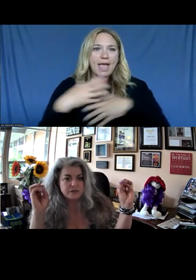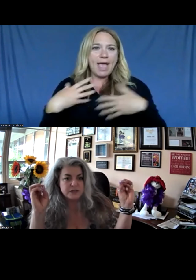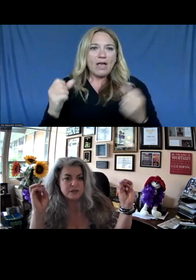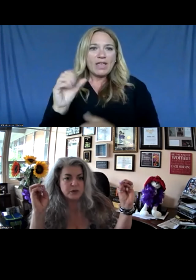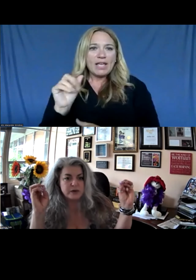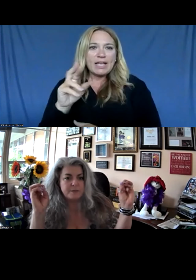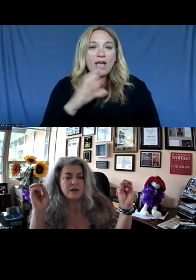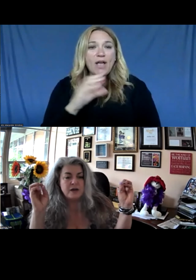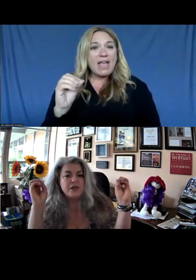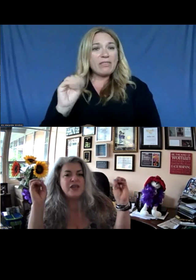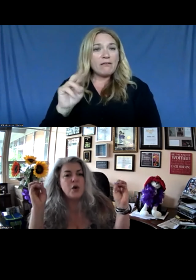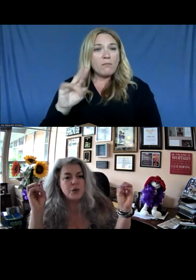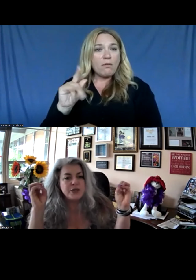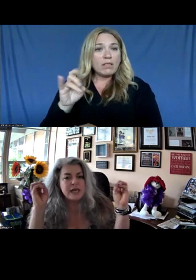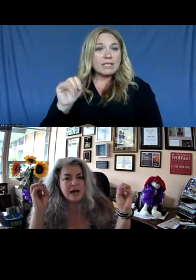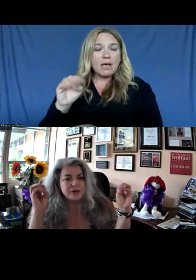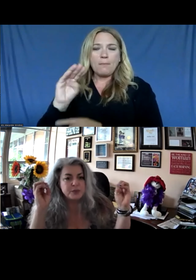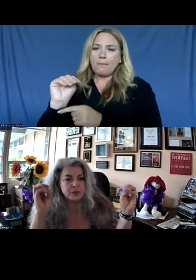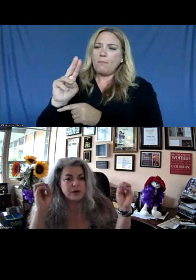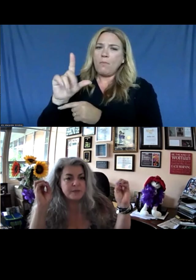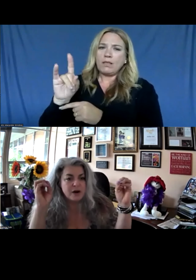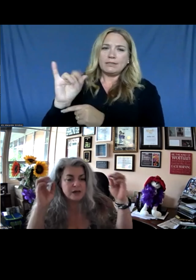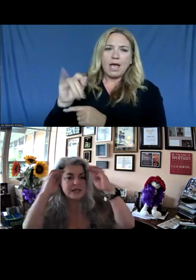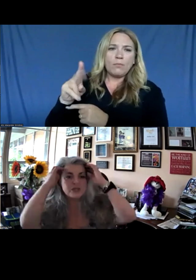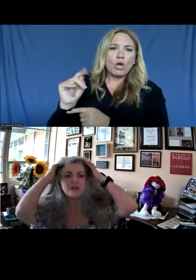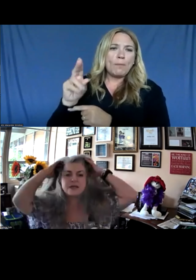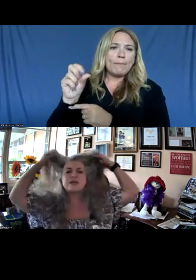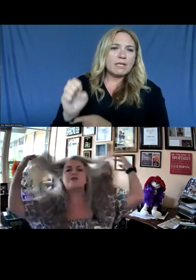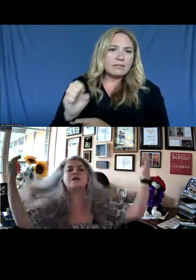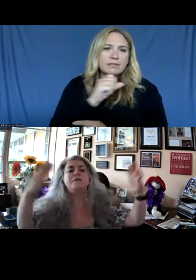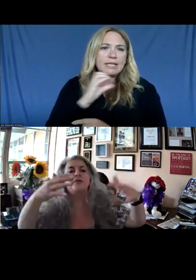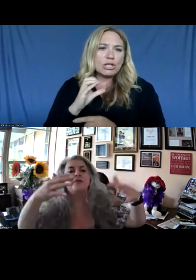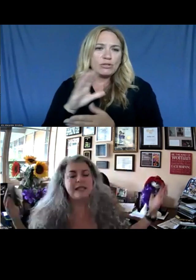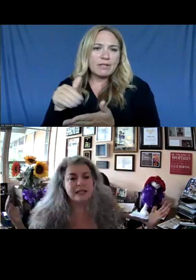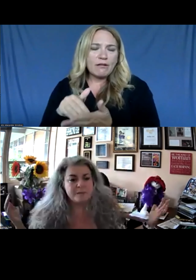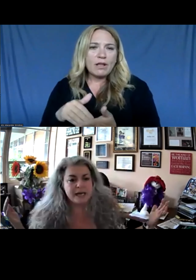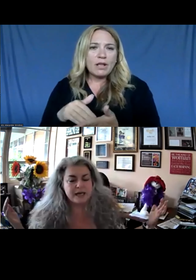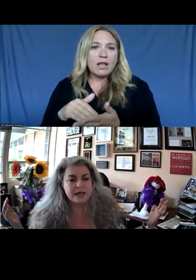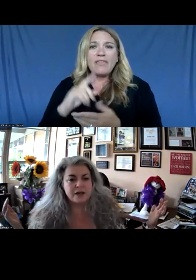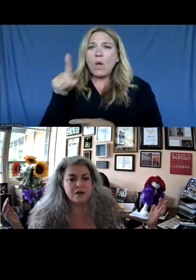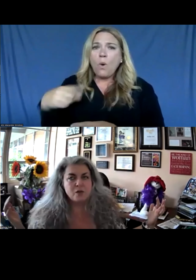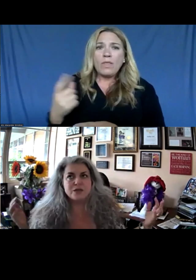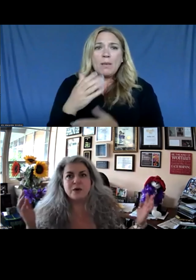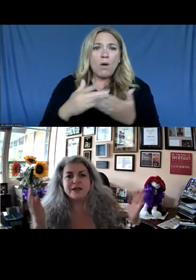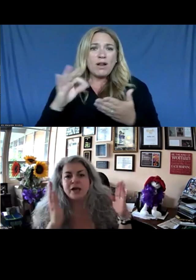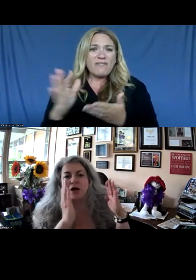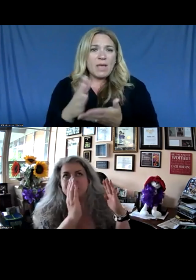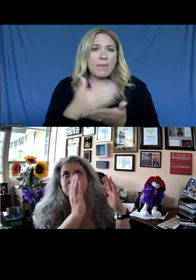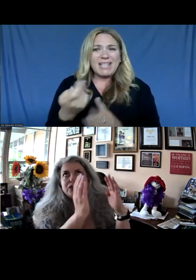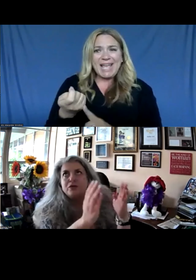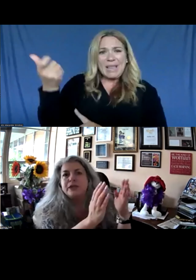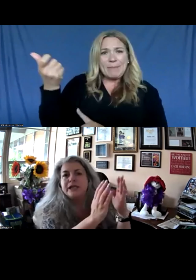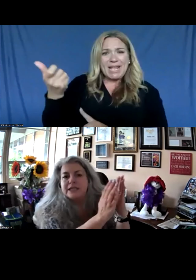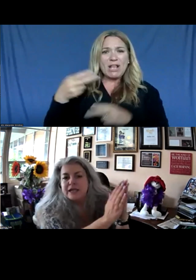senior services program. The only other program in our section of the budget that was completely eliminated was what they called